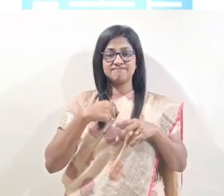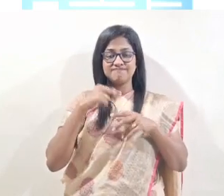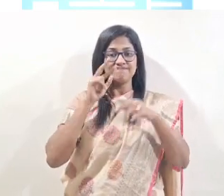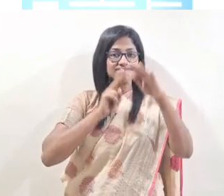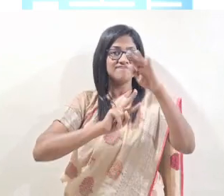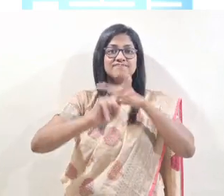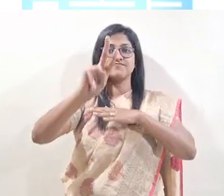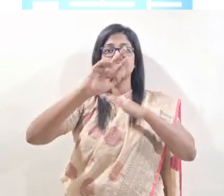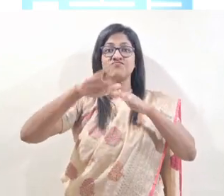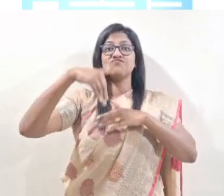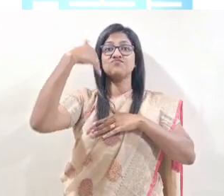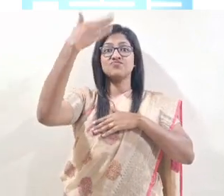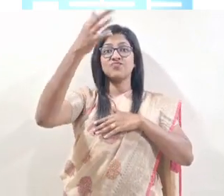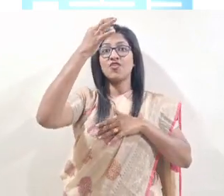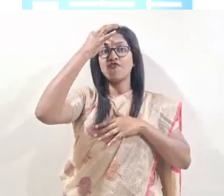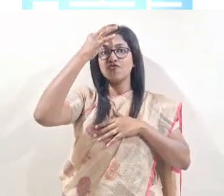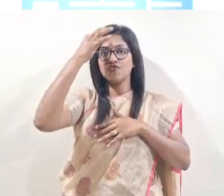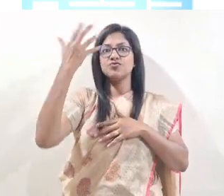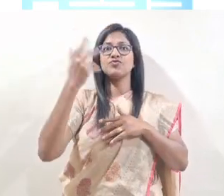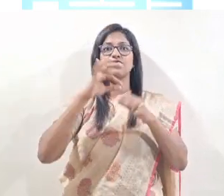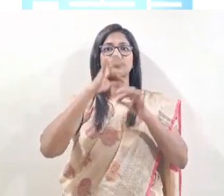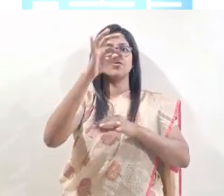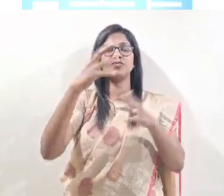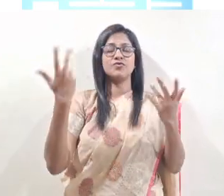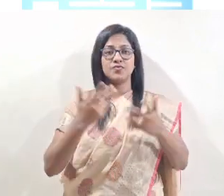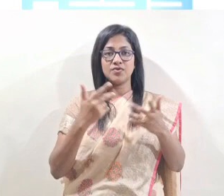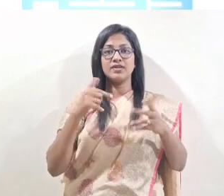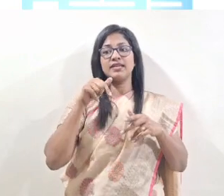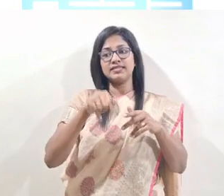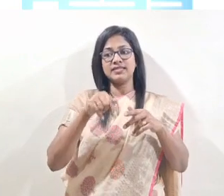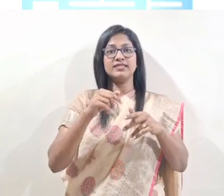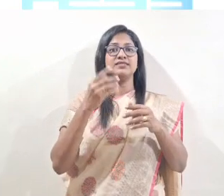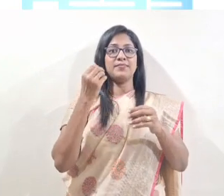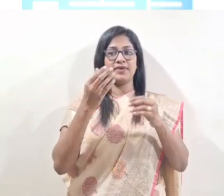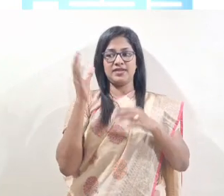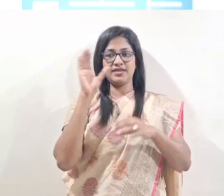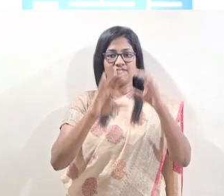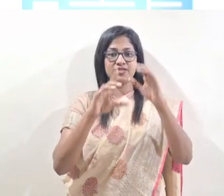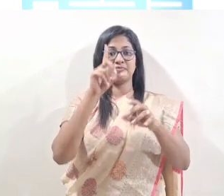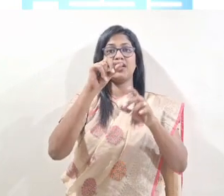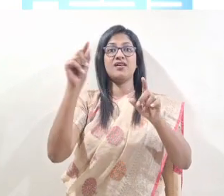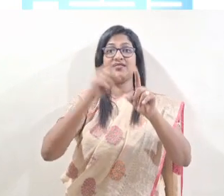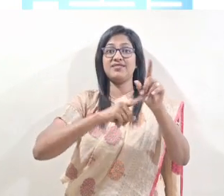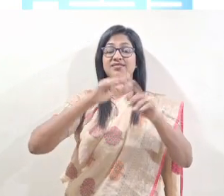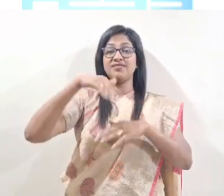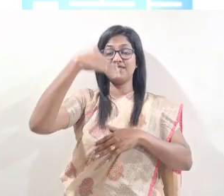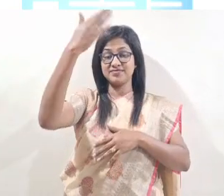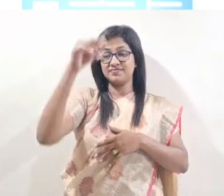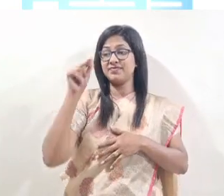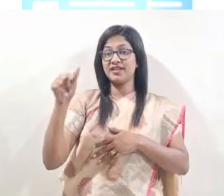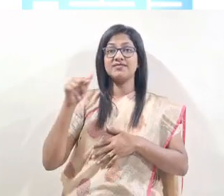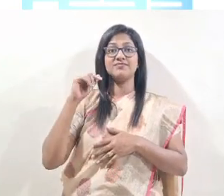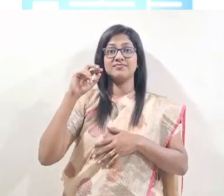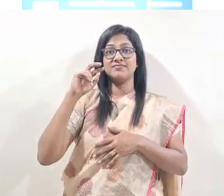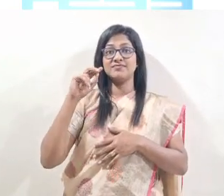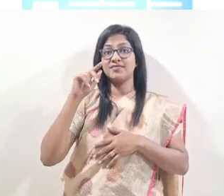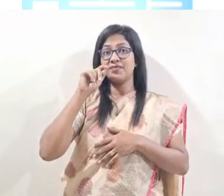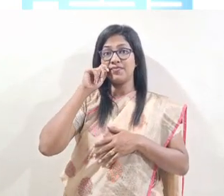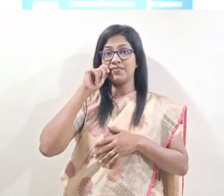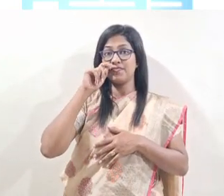beyond the immediate future, because these are investments for 100 years. And very useful insights